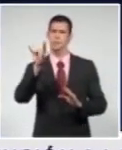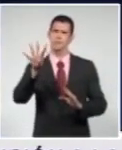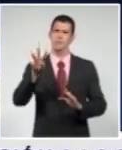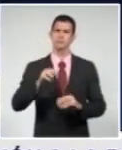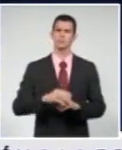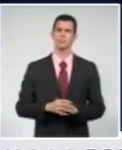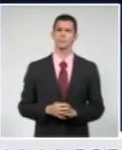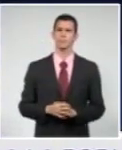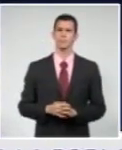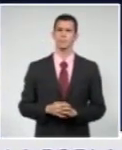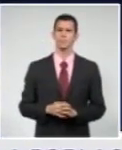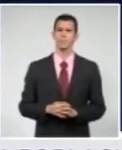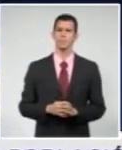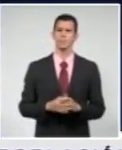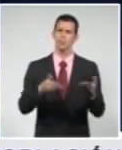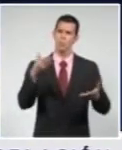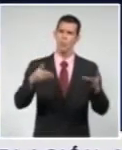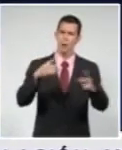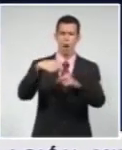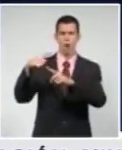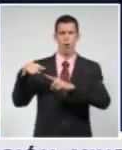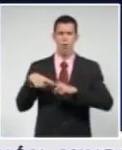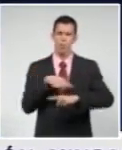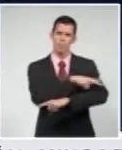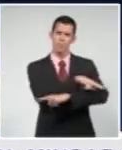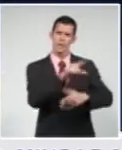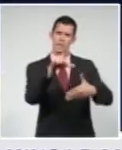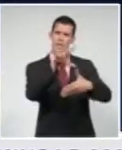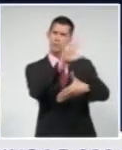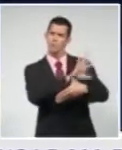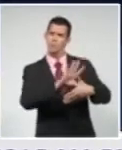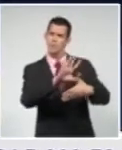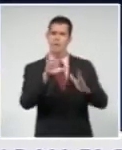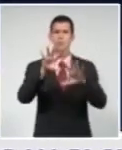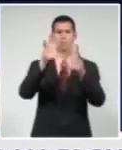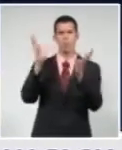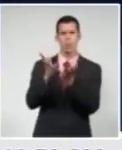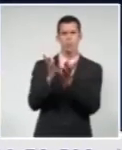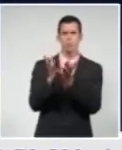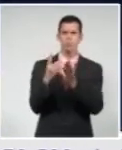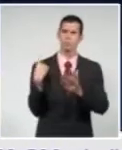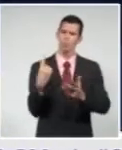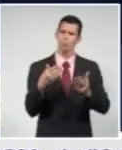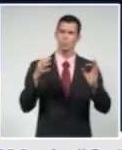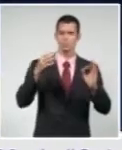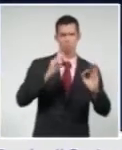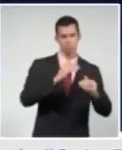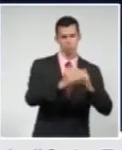As I always mention, 2 people were evacuated at the start of the pandemic.